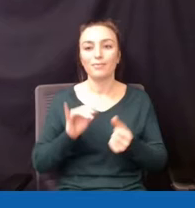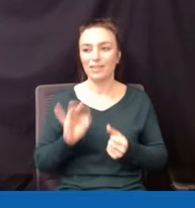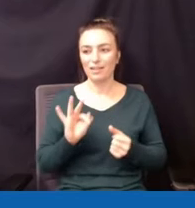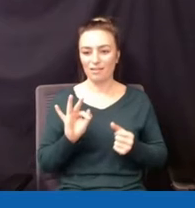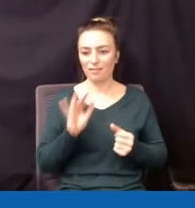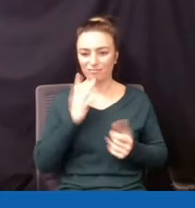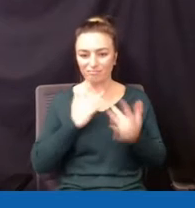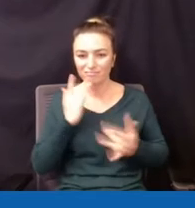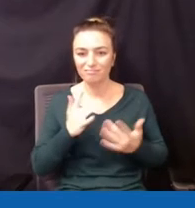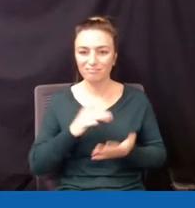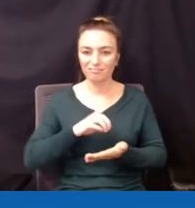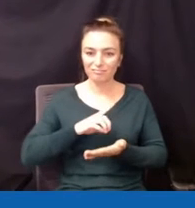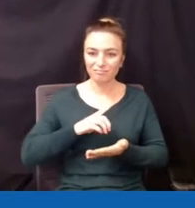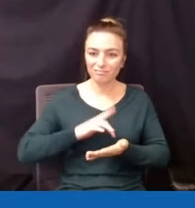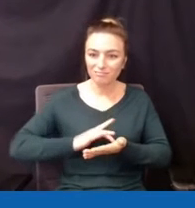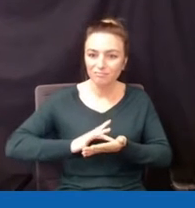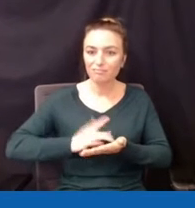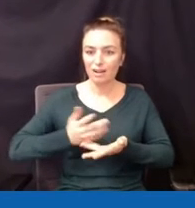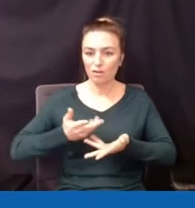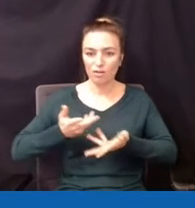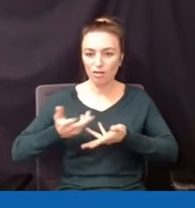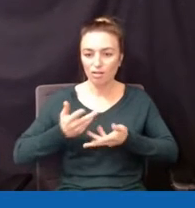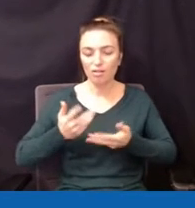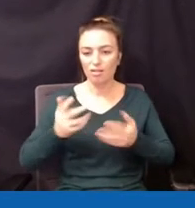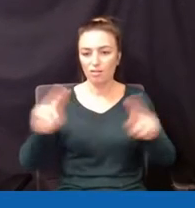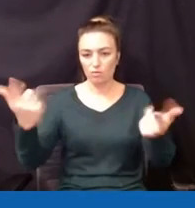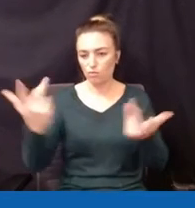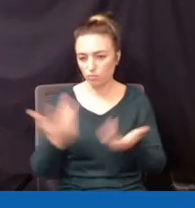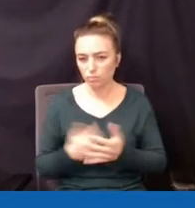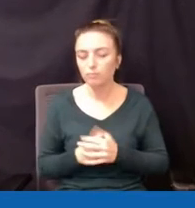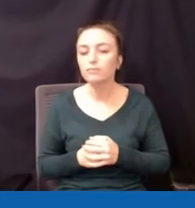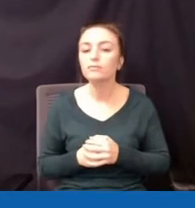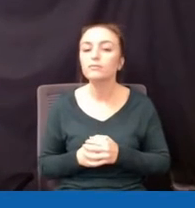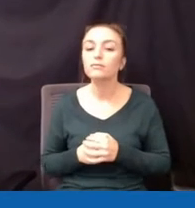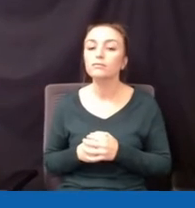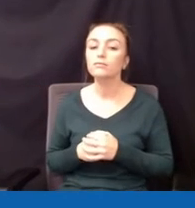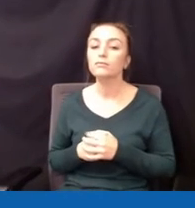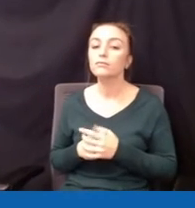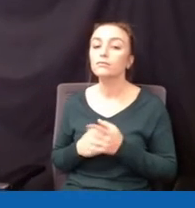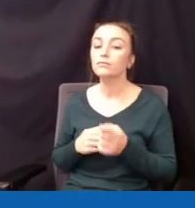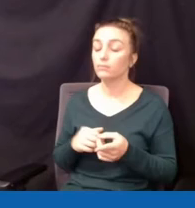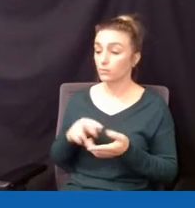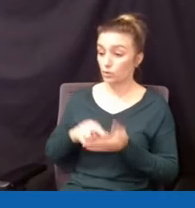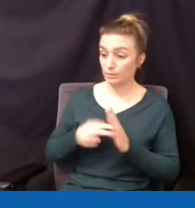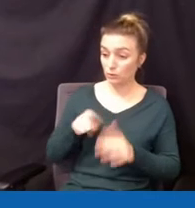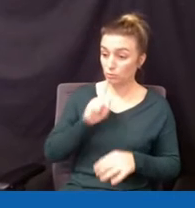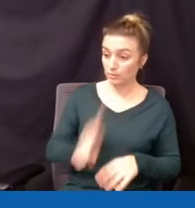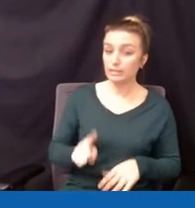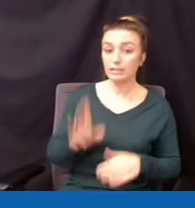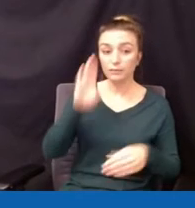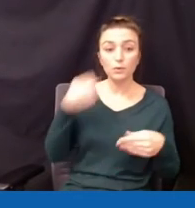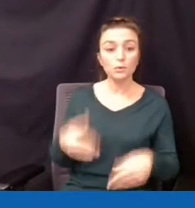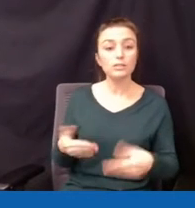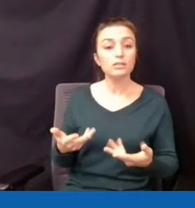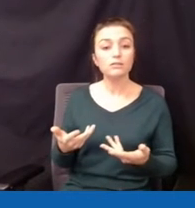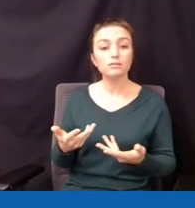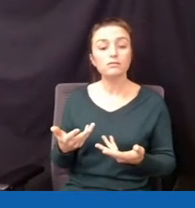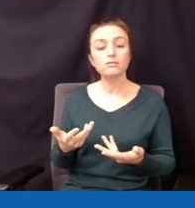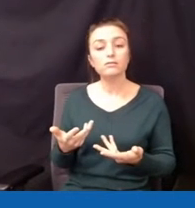access to the kind of quality care that we know works. So to that end, you have a real focus on what you refer to as